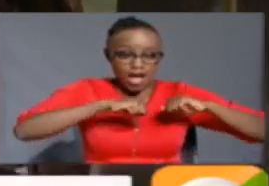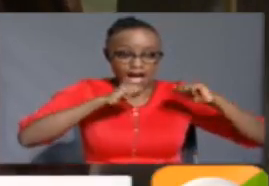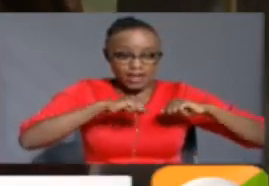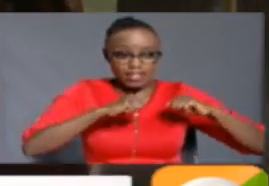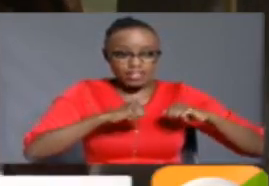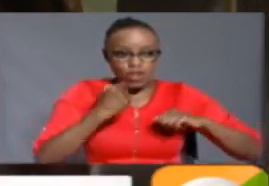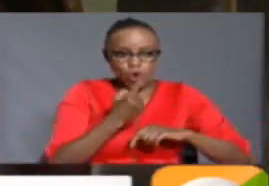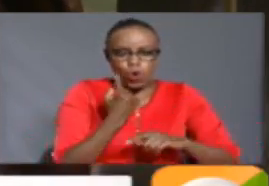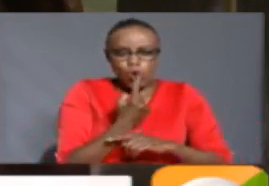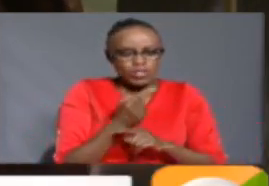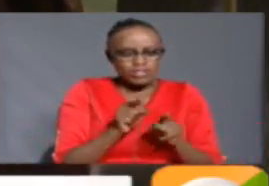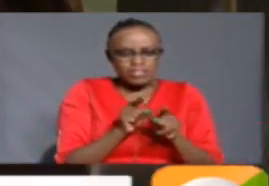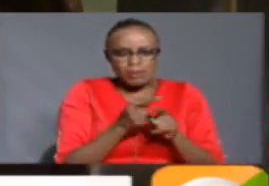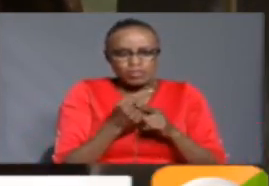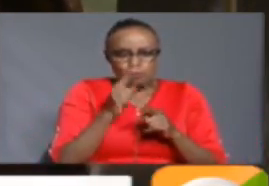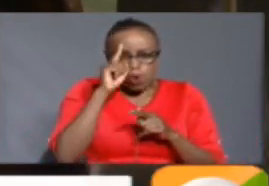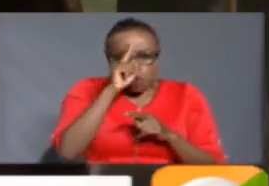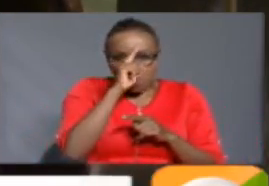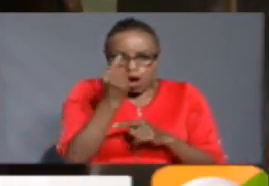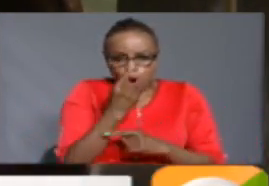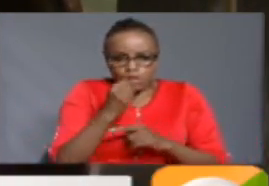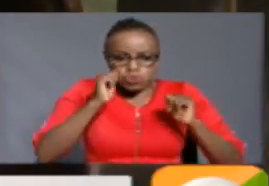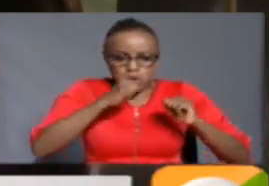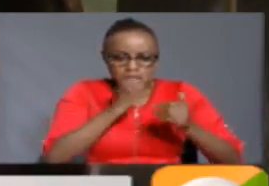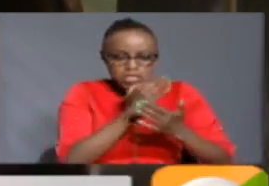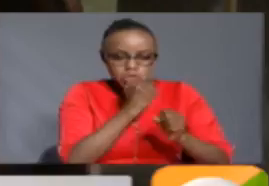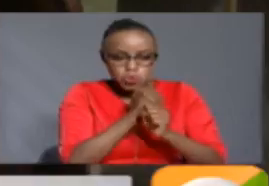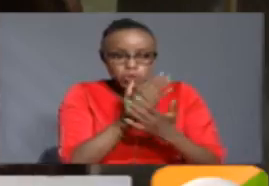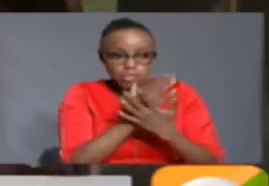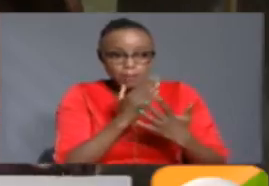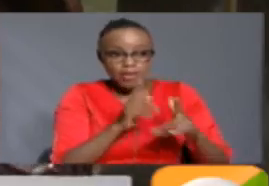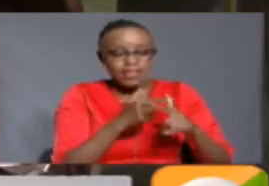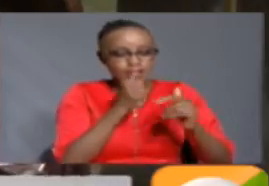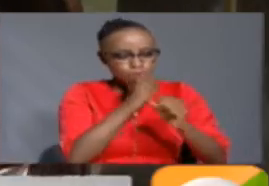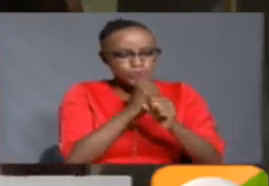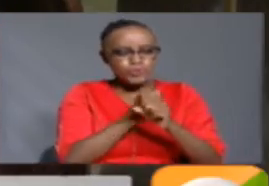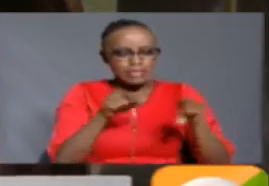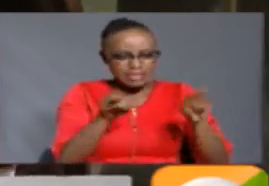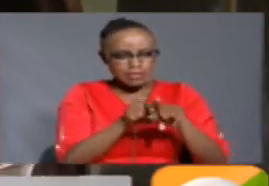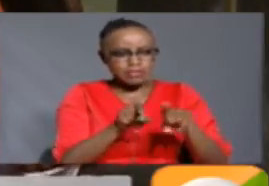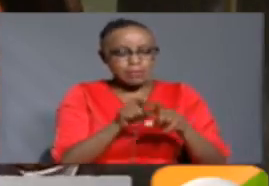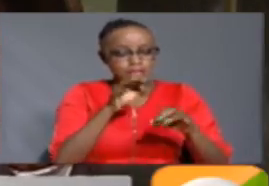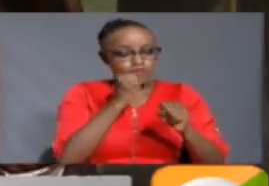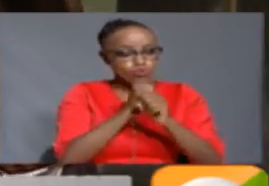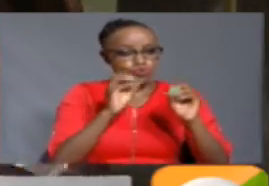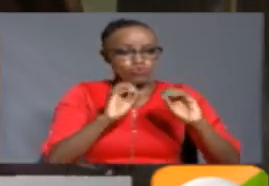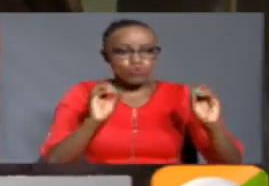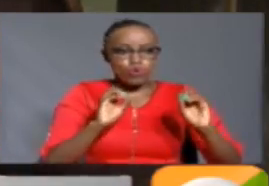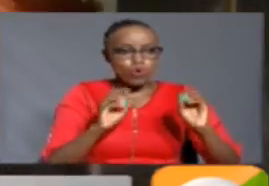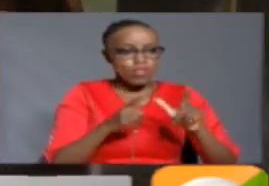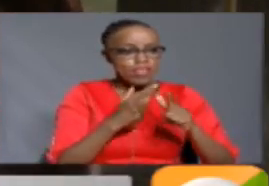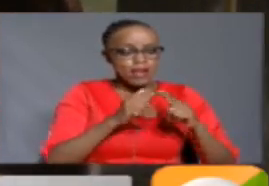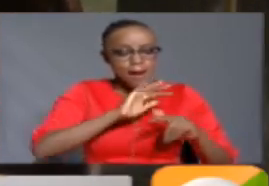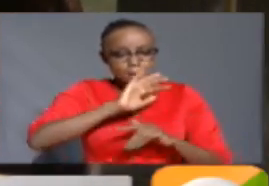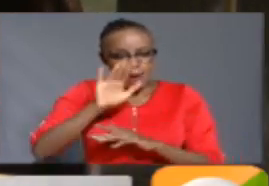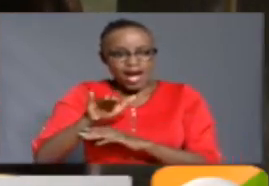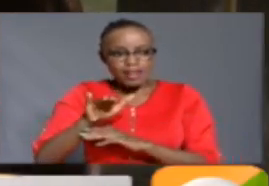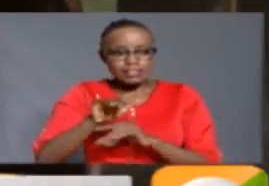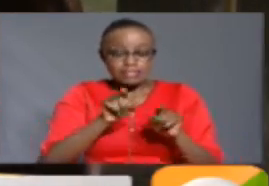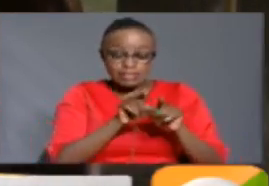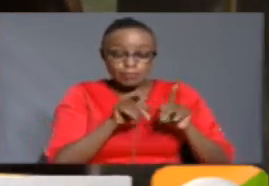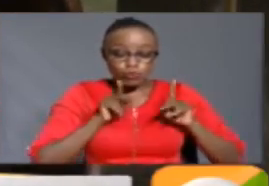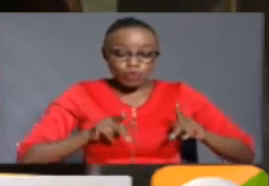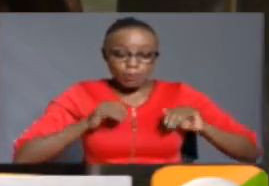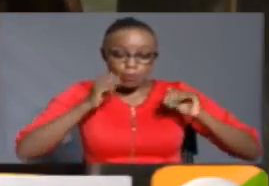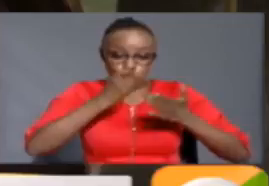not to be wishy-washy. That once you agree to do something, that you do it. And if you're not going to do it, you go back to the table with the people